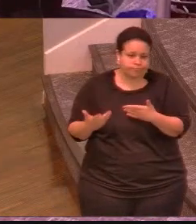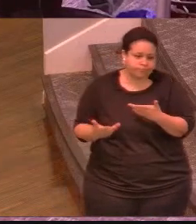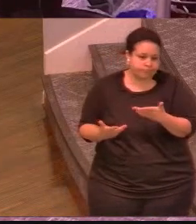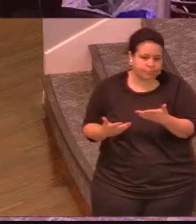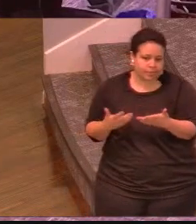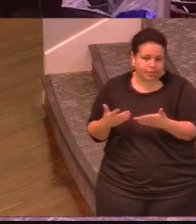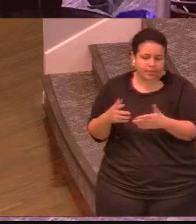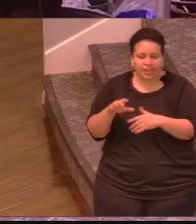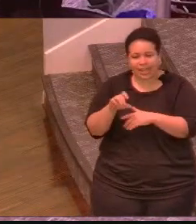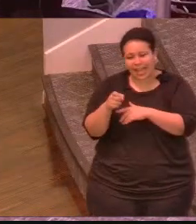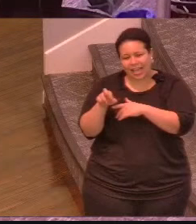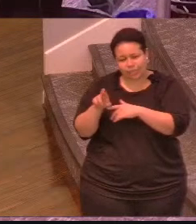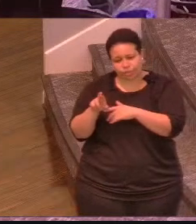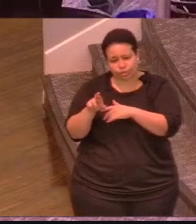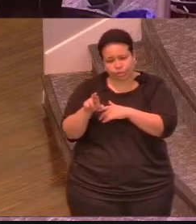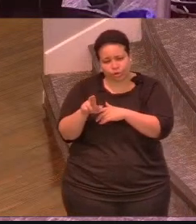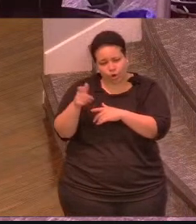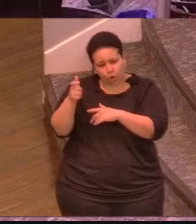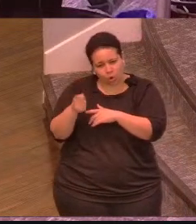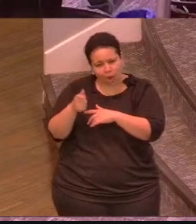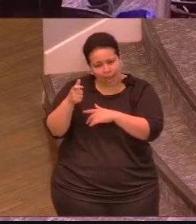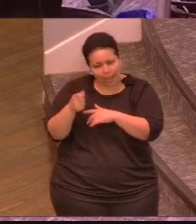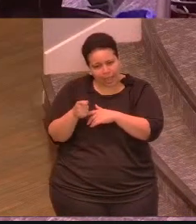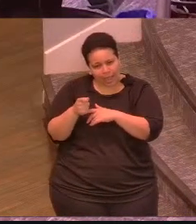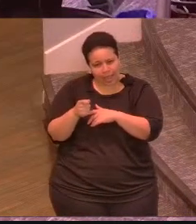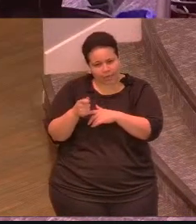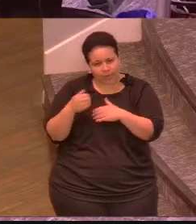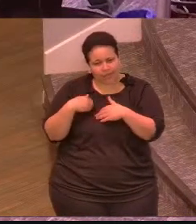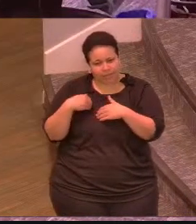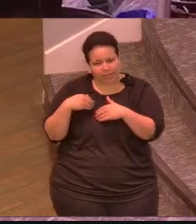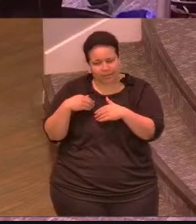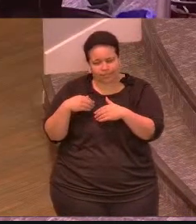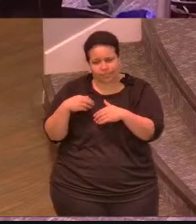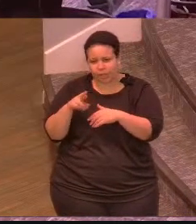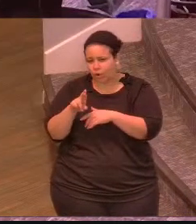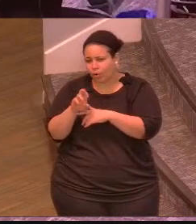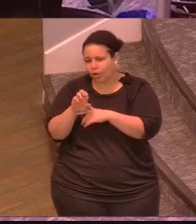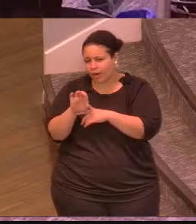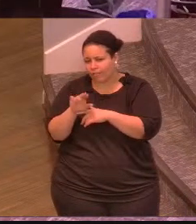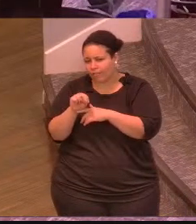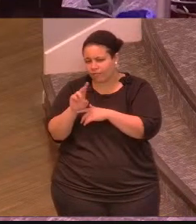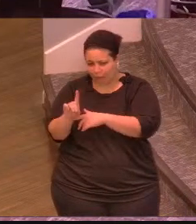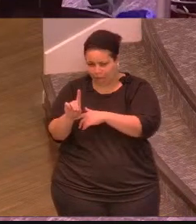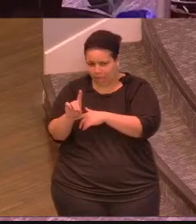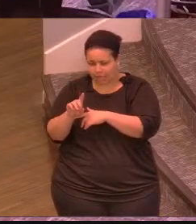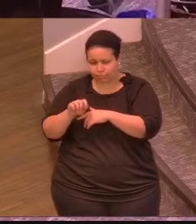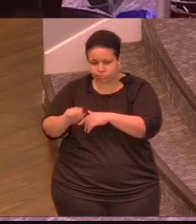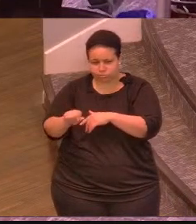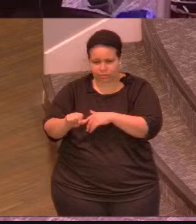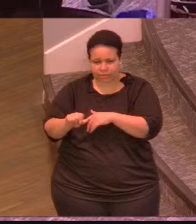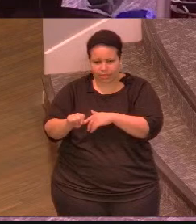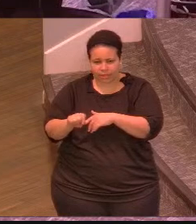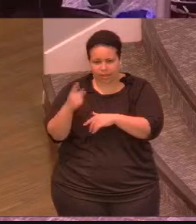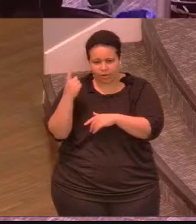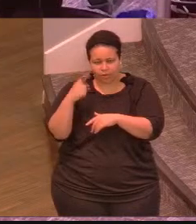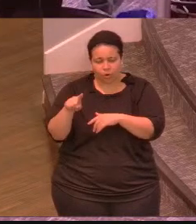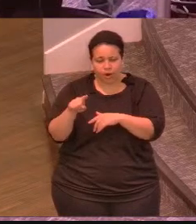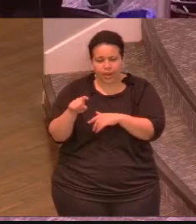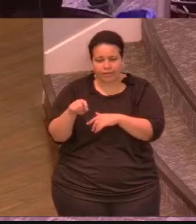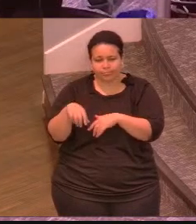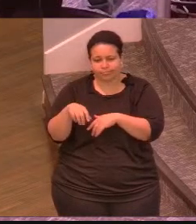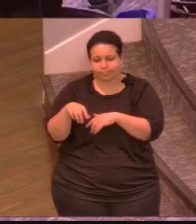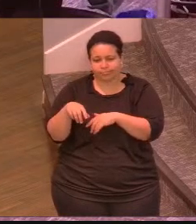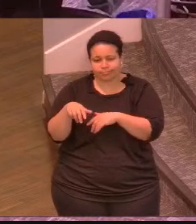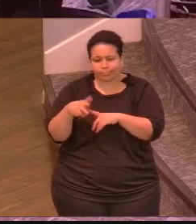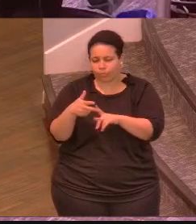ESSER grants are on a refund, not a refund, it's on a recoupment basis. So we already expended the